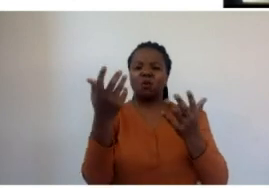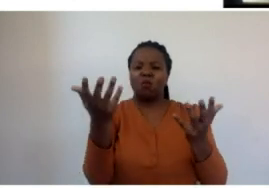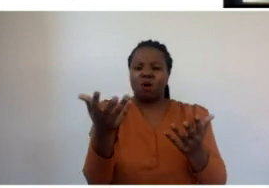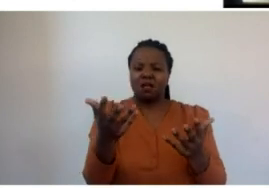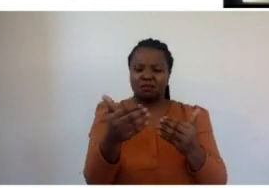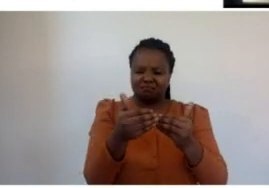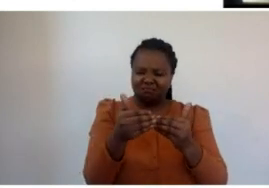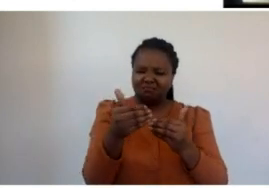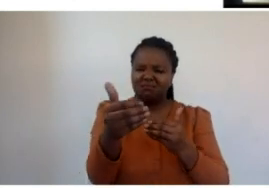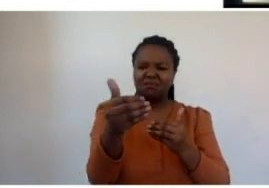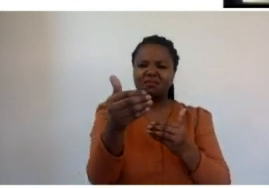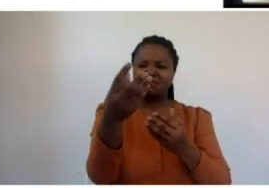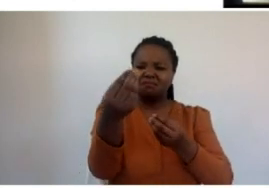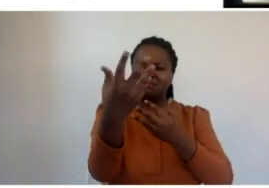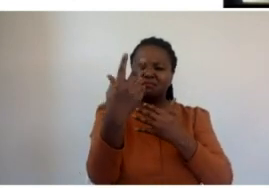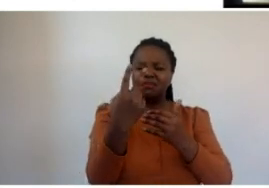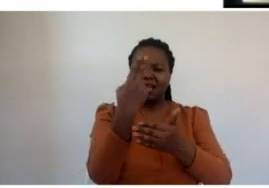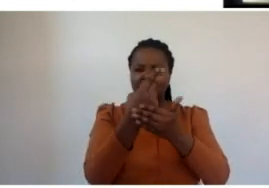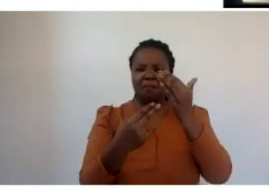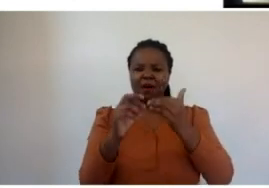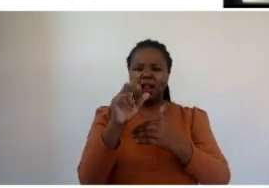can other bilateral donors be doing?